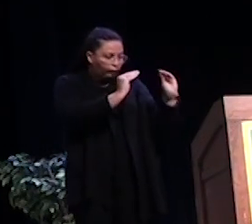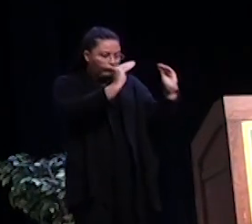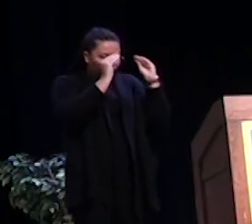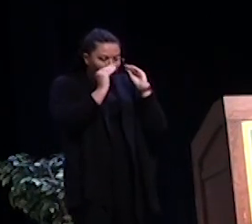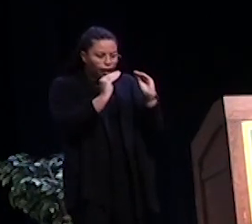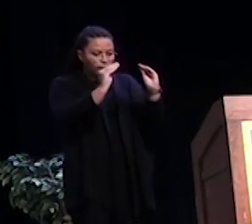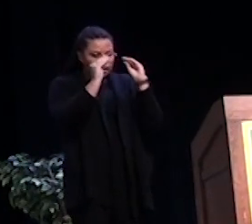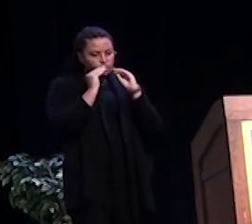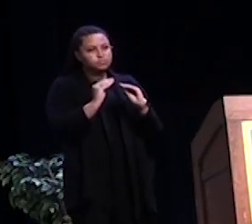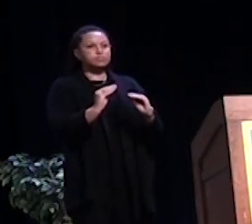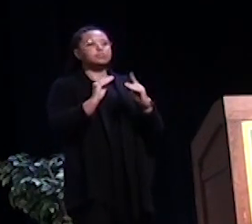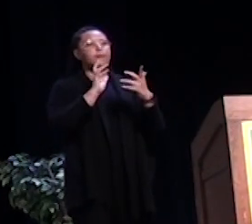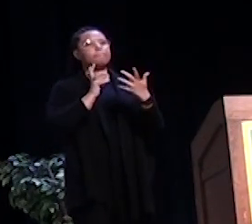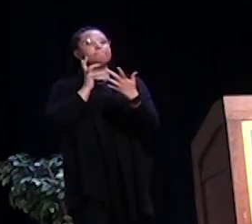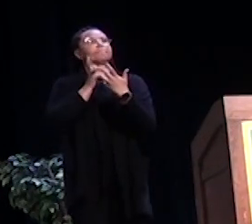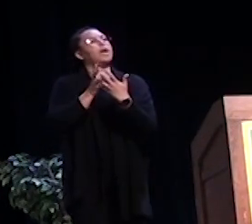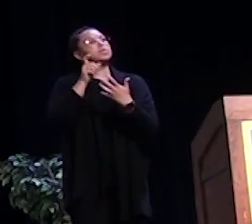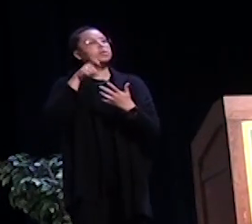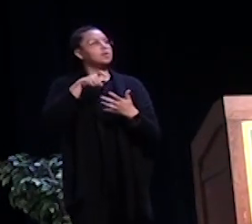services so that they'll take advantage of it.